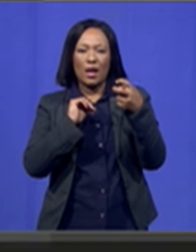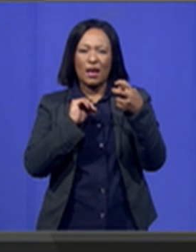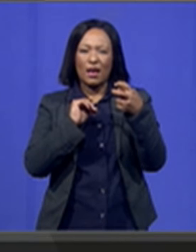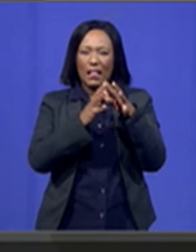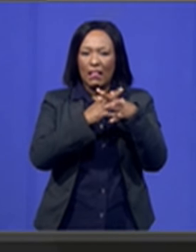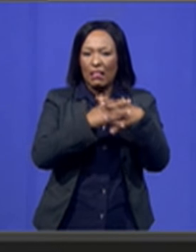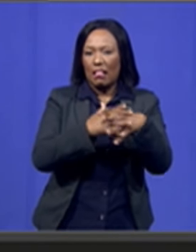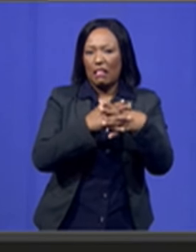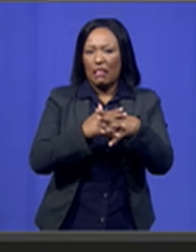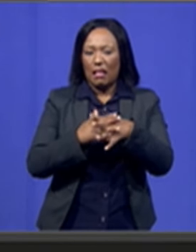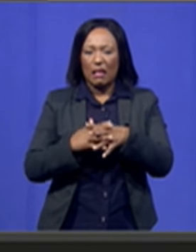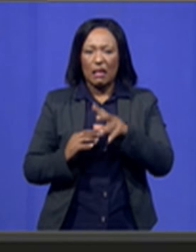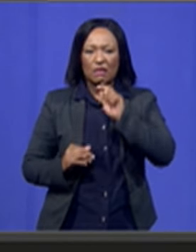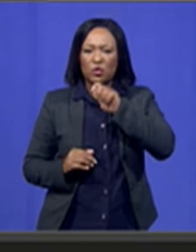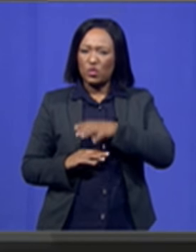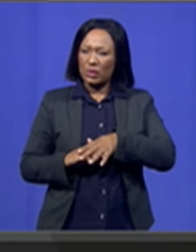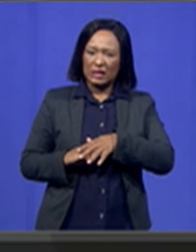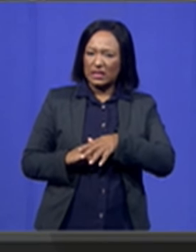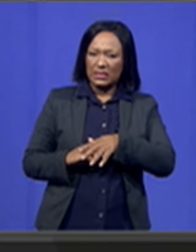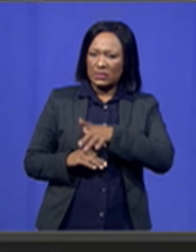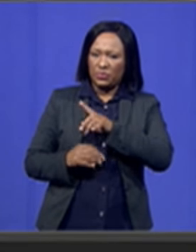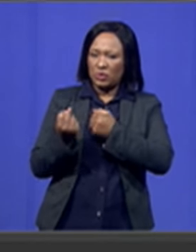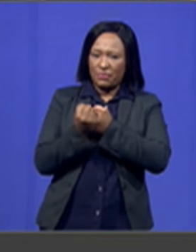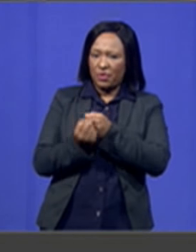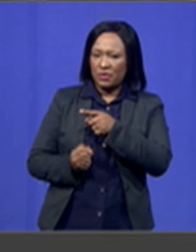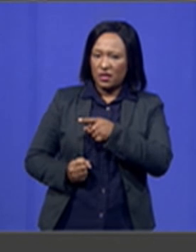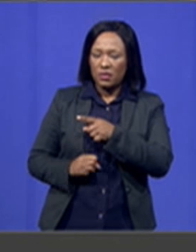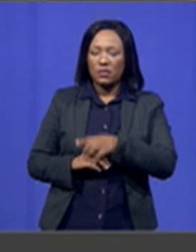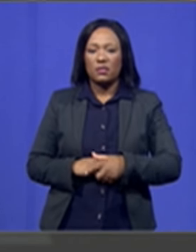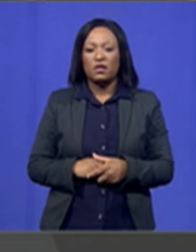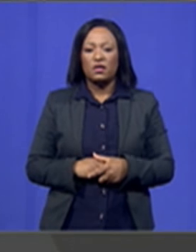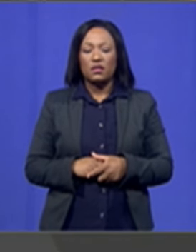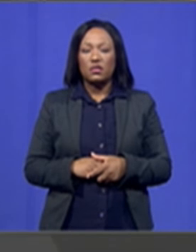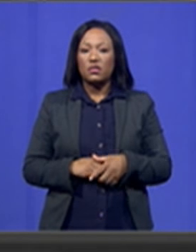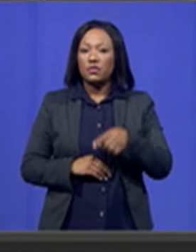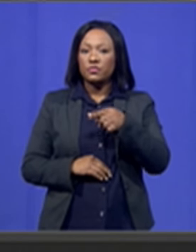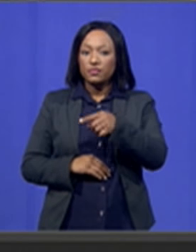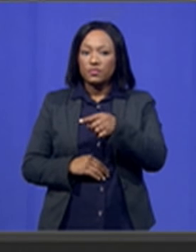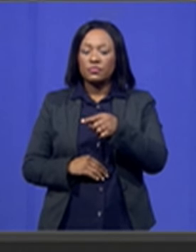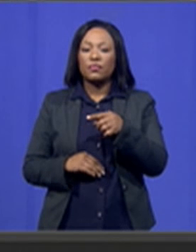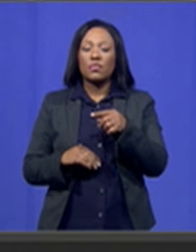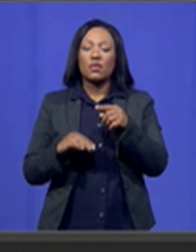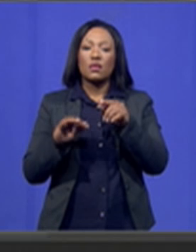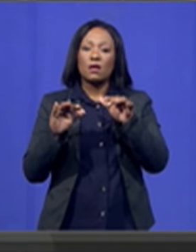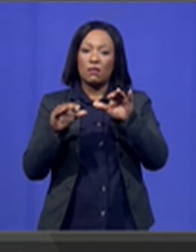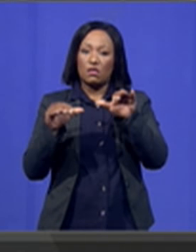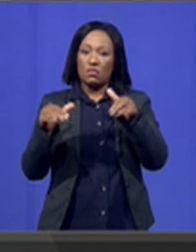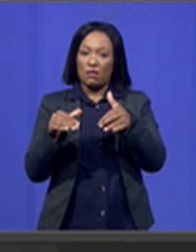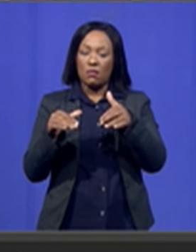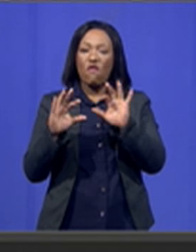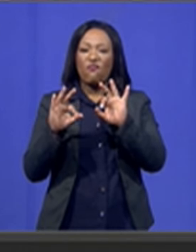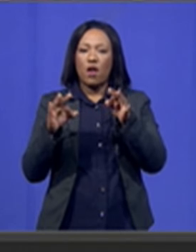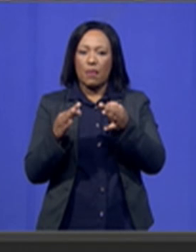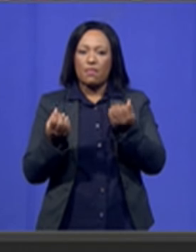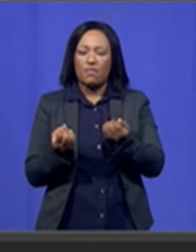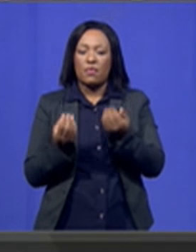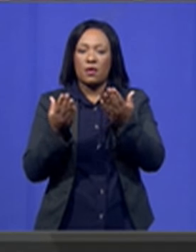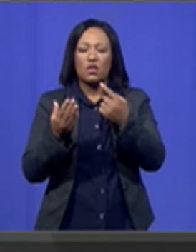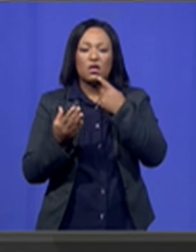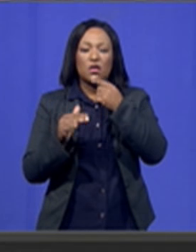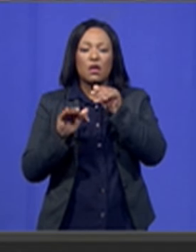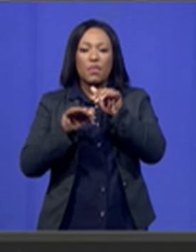le rona ha se seo rona re neng re batla ho se fihlella. Mokgatlo wa bosetšhaba wa thebolelo ya ditirelo o ne wa ikuela gore baditšhaba ba ba